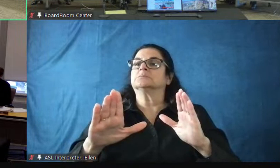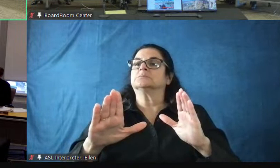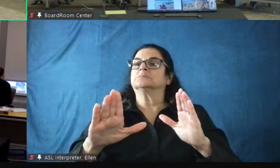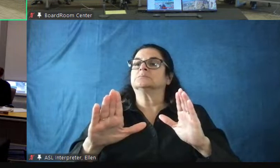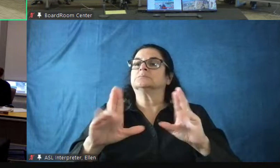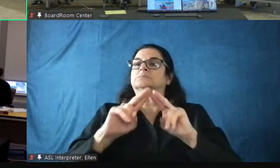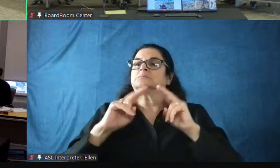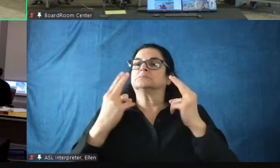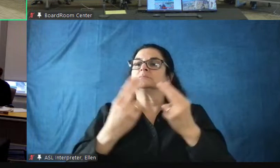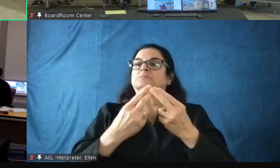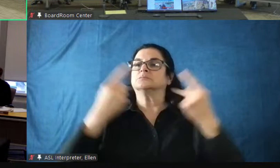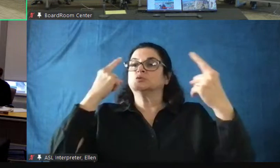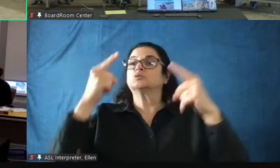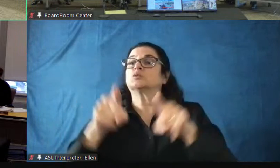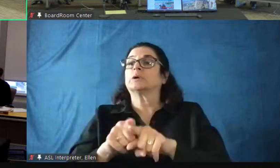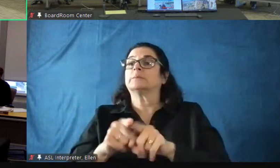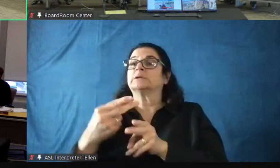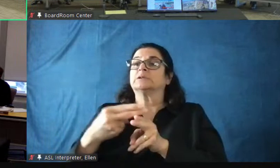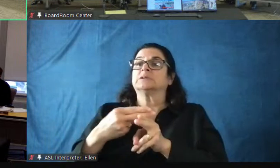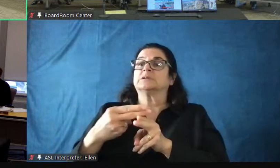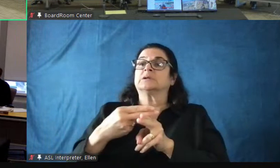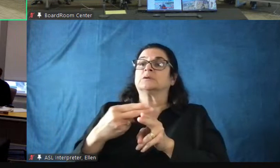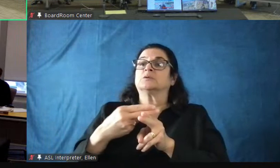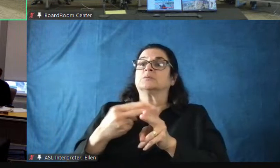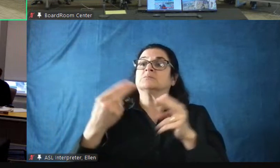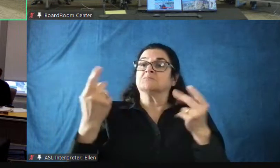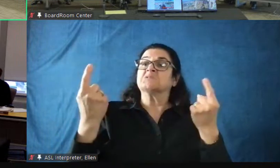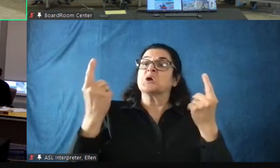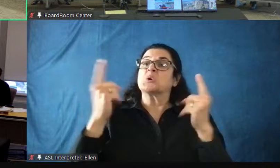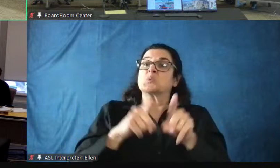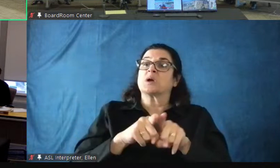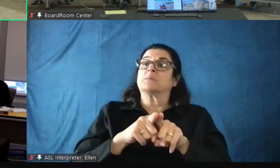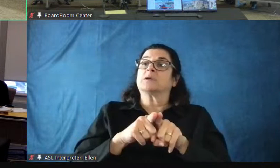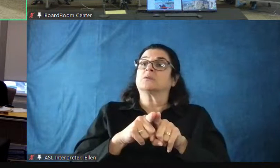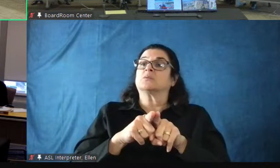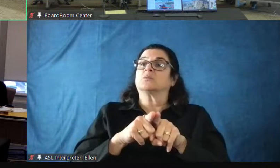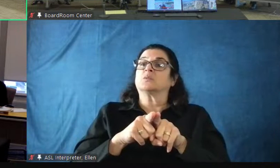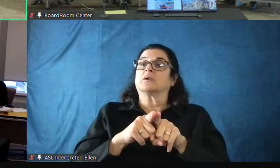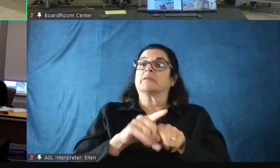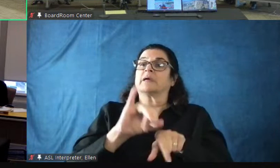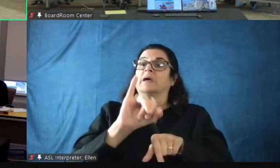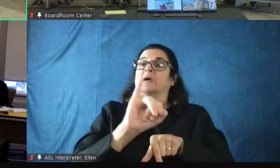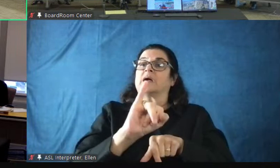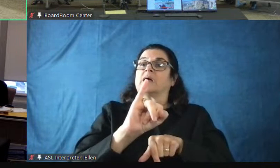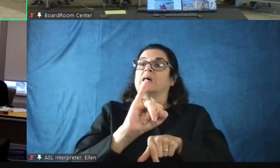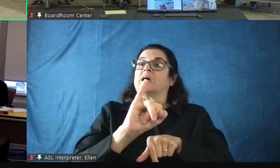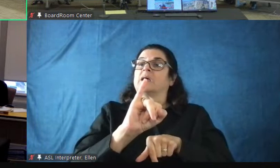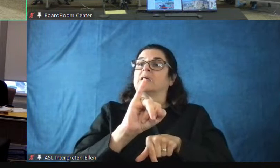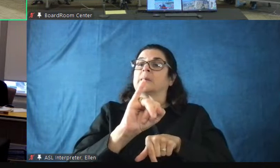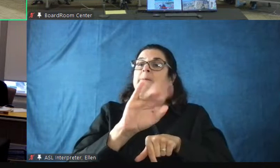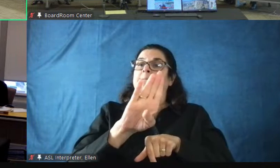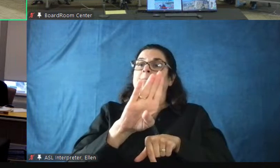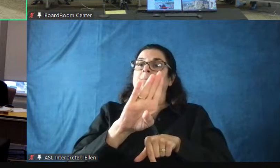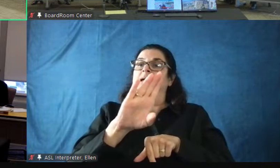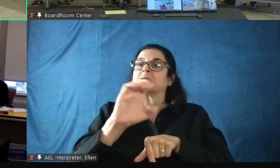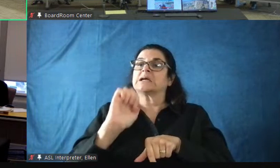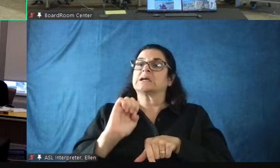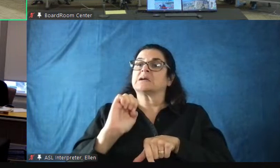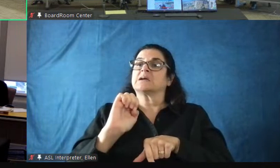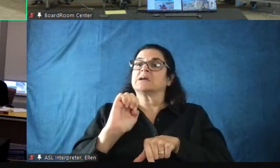of a tentative agreement with the International Brotherhood of Electrical Workers, Local 134, for the controllers.